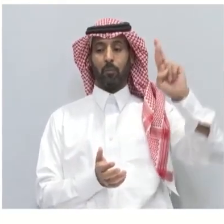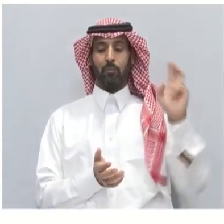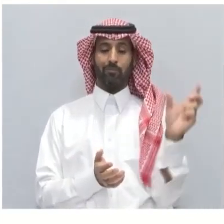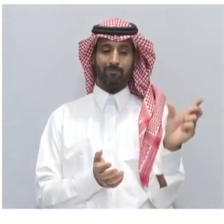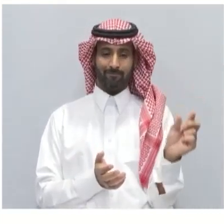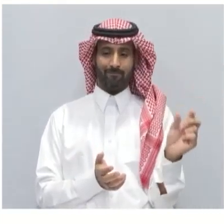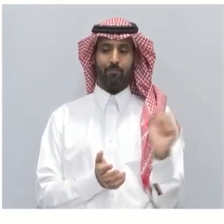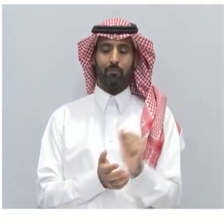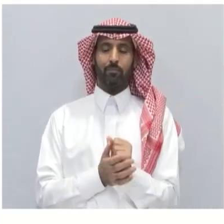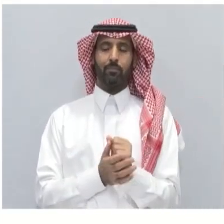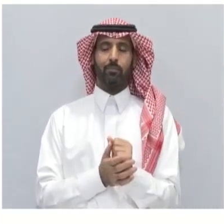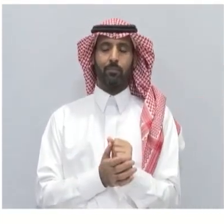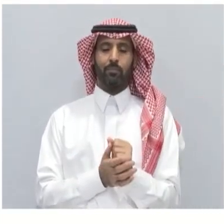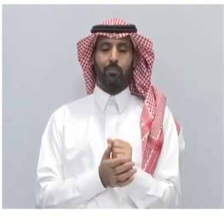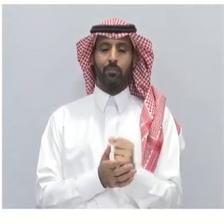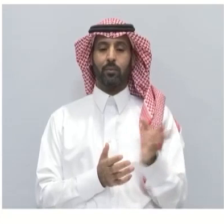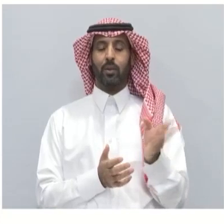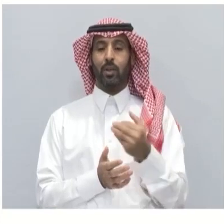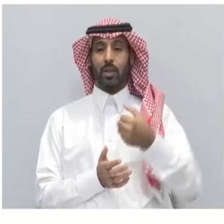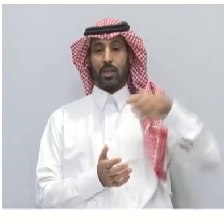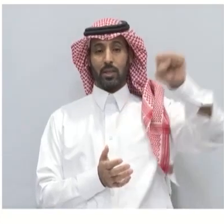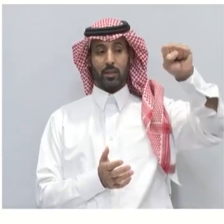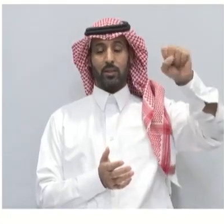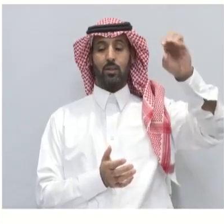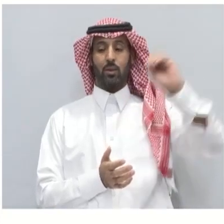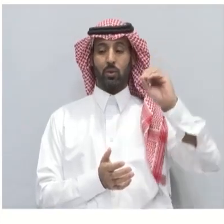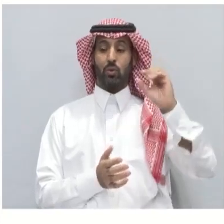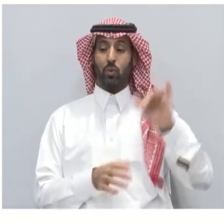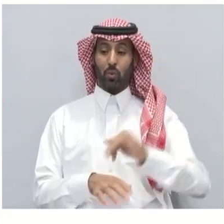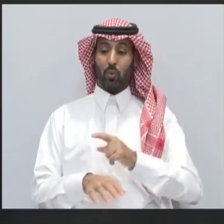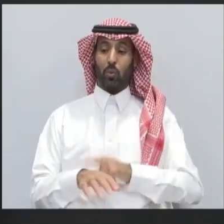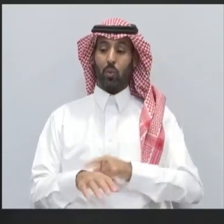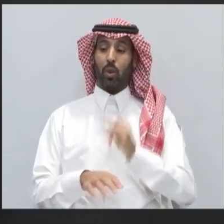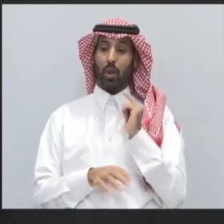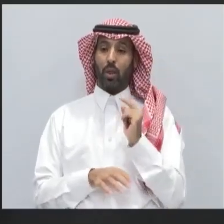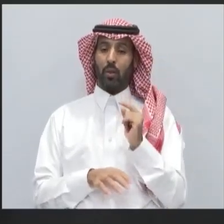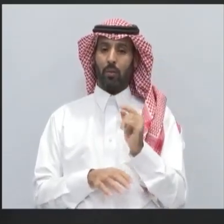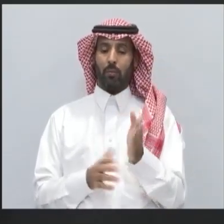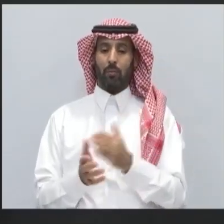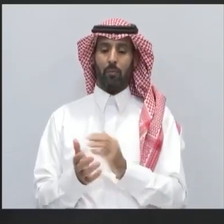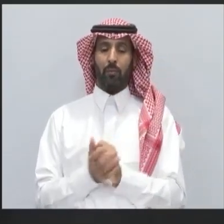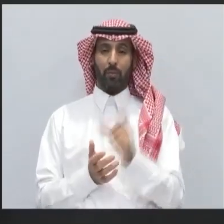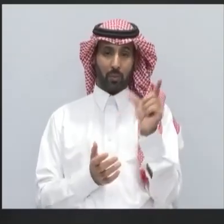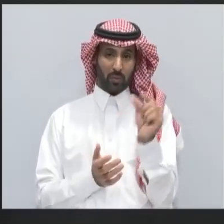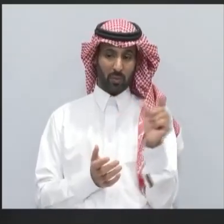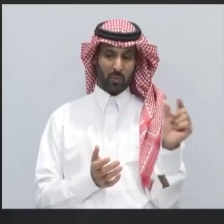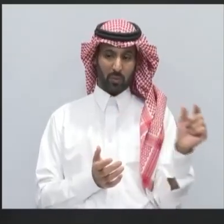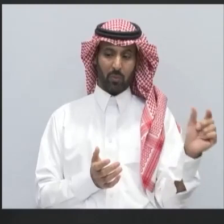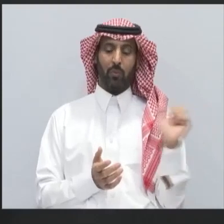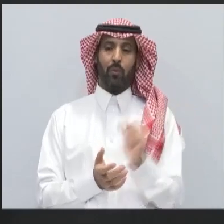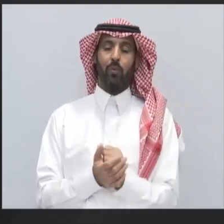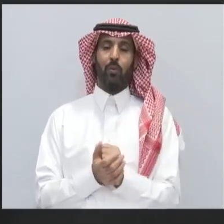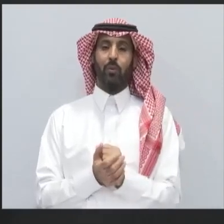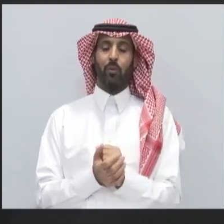Over. O-V-R. Soon. S-N. So this is how you use abbreviations and acronyms